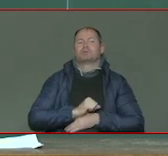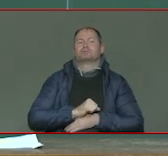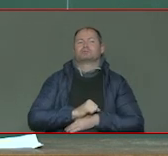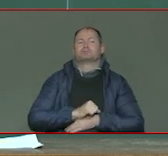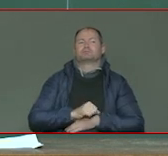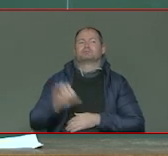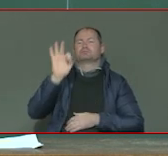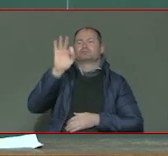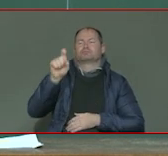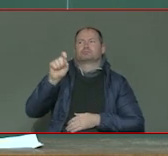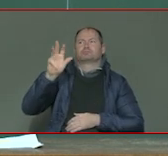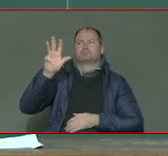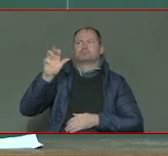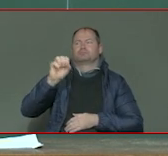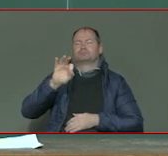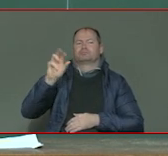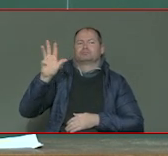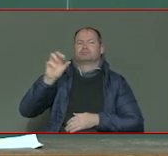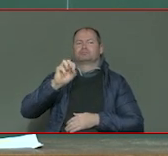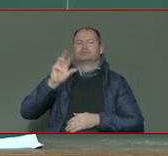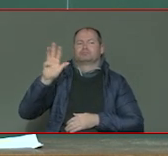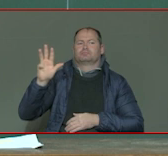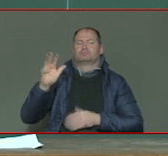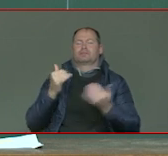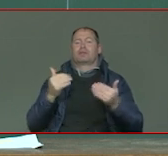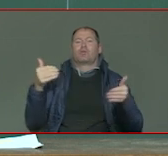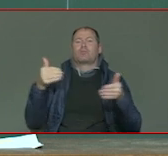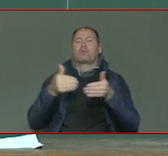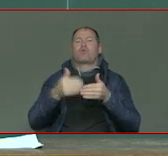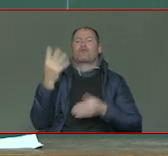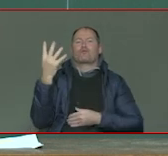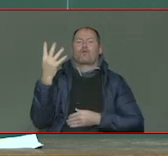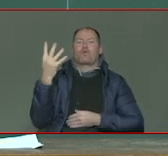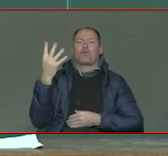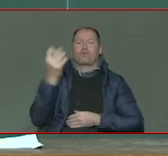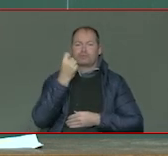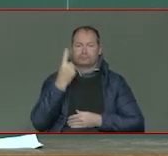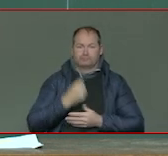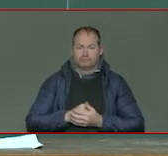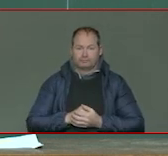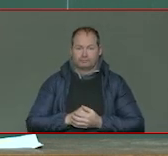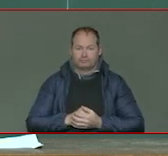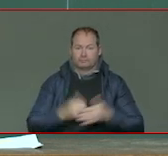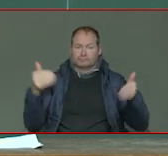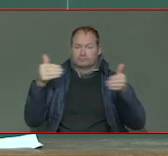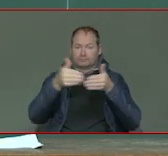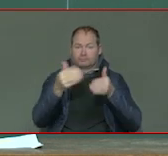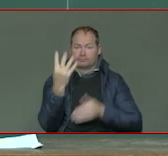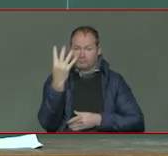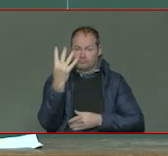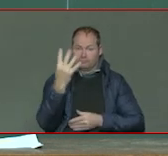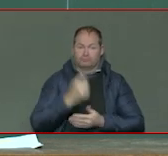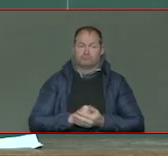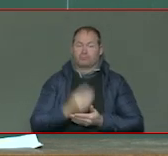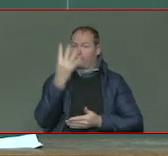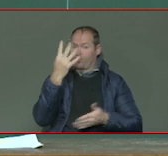3, 9, 3, 99. The value is approaching 4. Correct? You understand that? As I